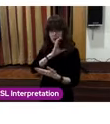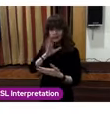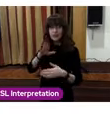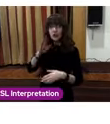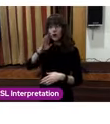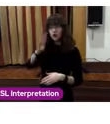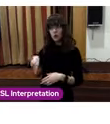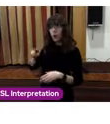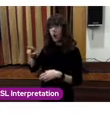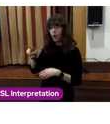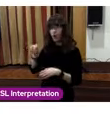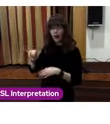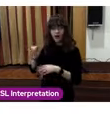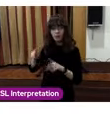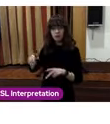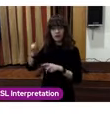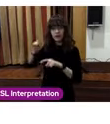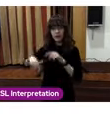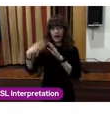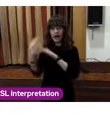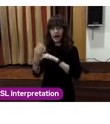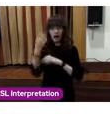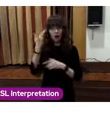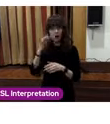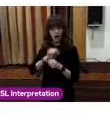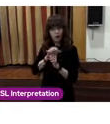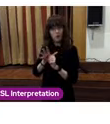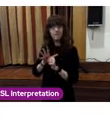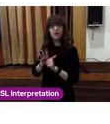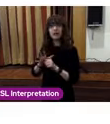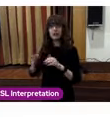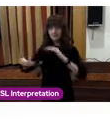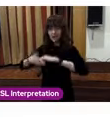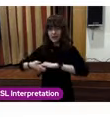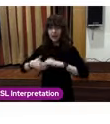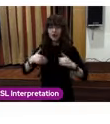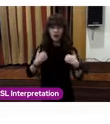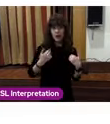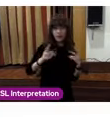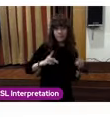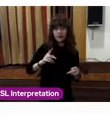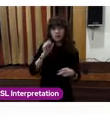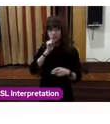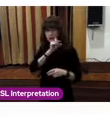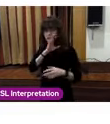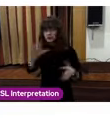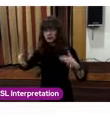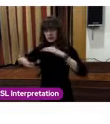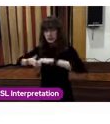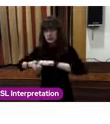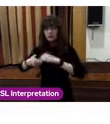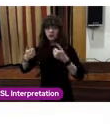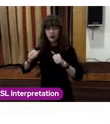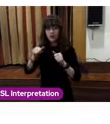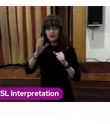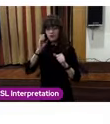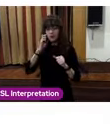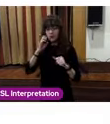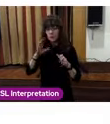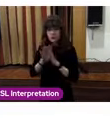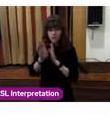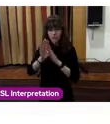would have gone to go get their groceries for them when we didn't know what was going on with COVID, when there was no vaccine, any of that. There are ways that we